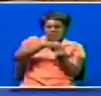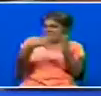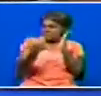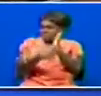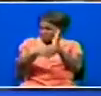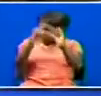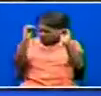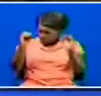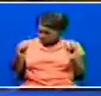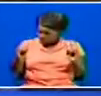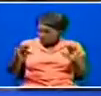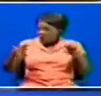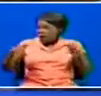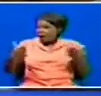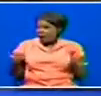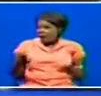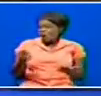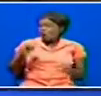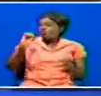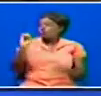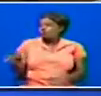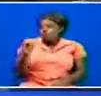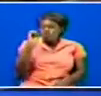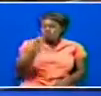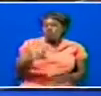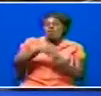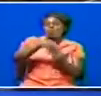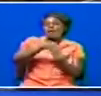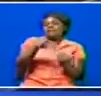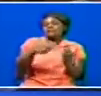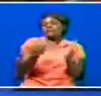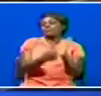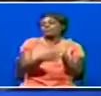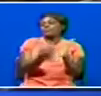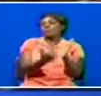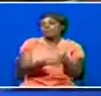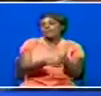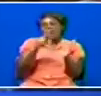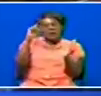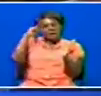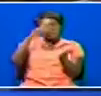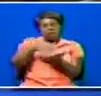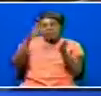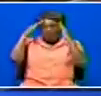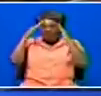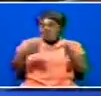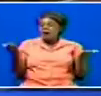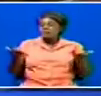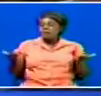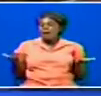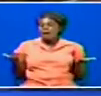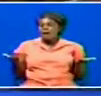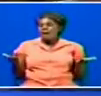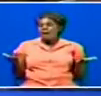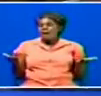problem. It's the way Kenyans dispose of plastic that is a problem. So I think a lot more focus should be